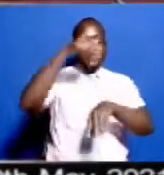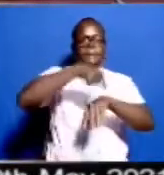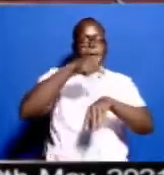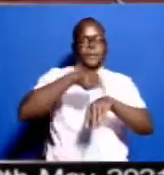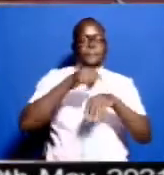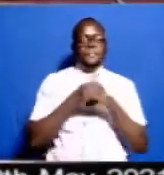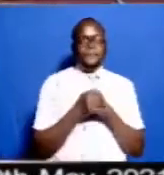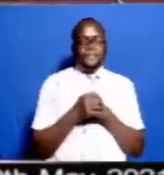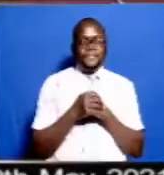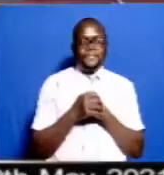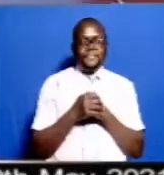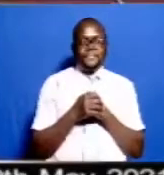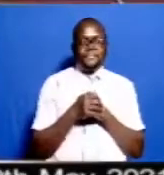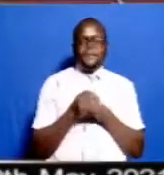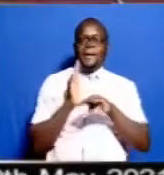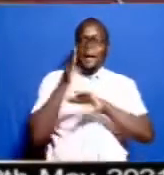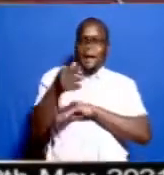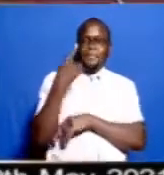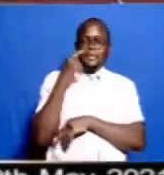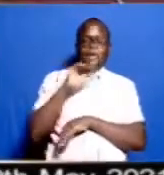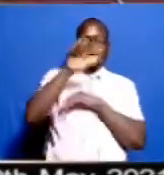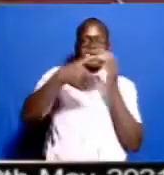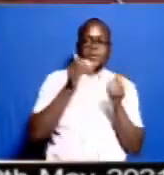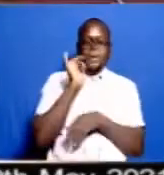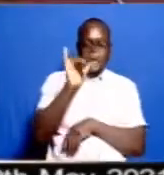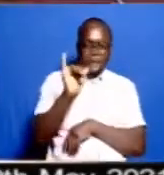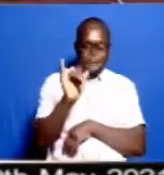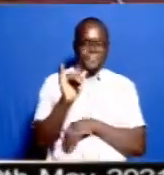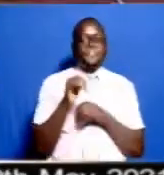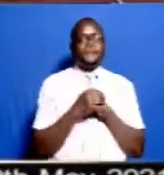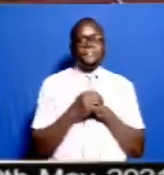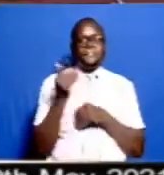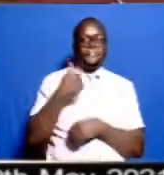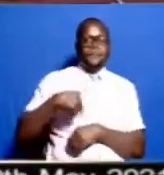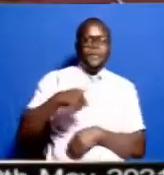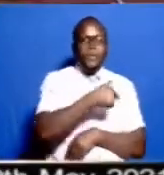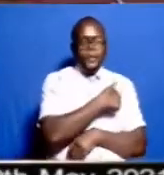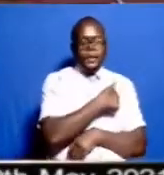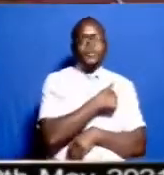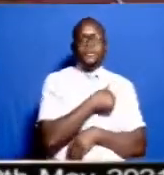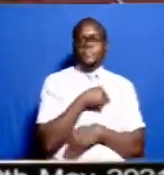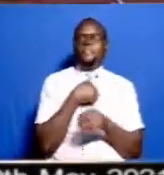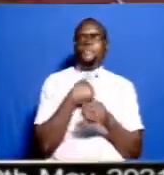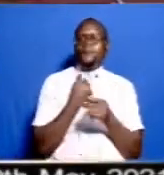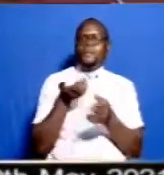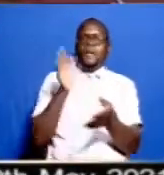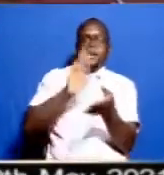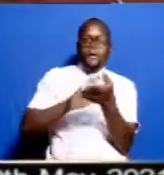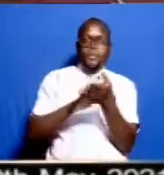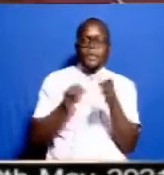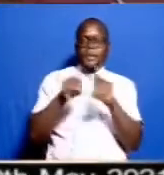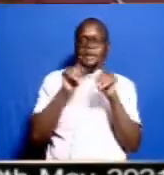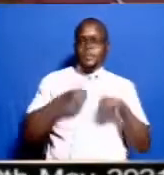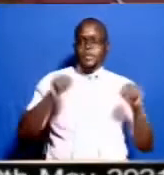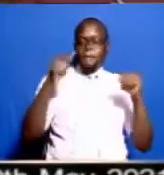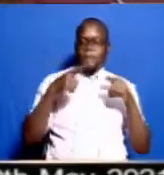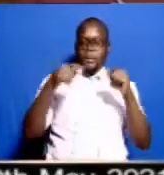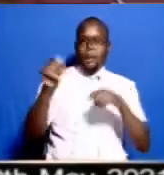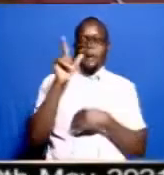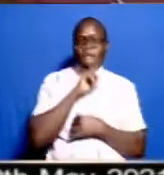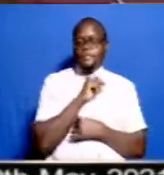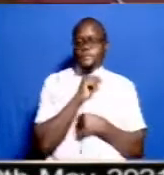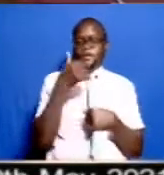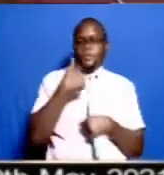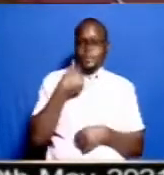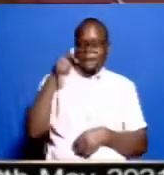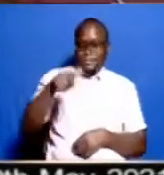And having considered all that, we recommended, as the chairman has said, to have